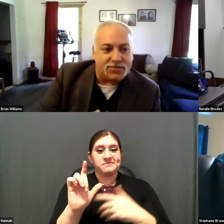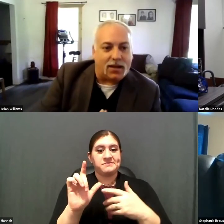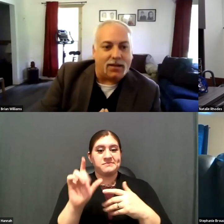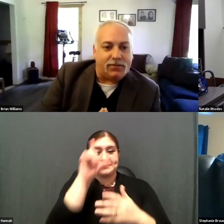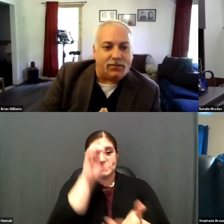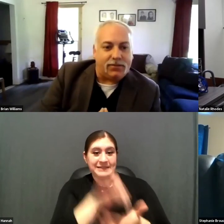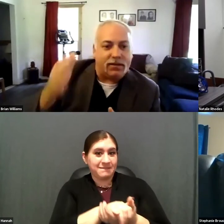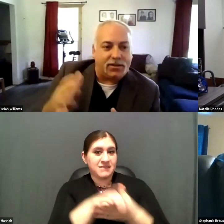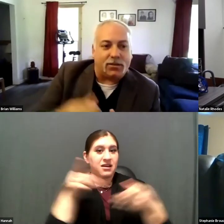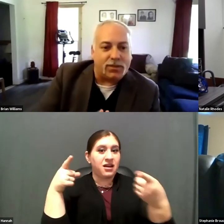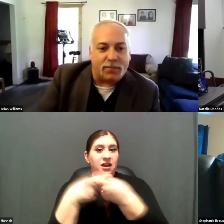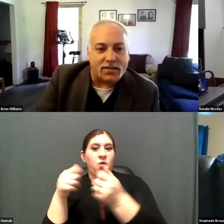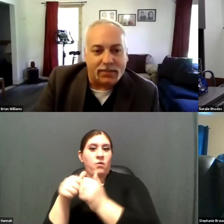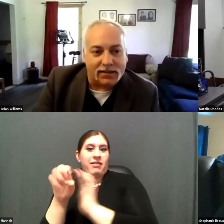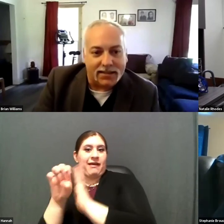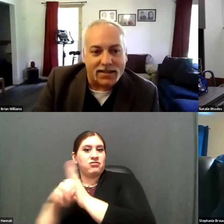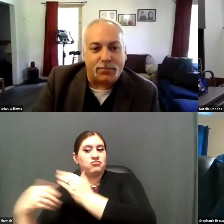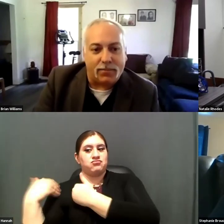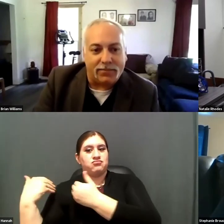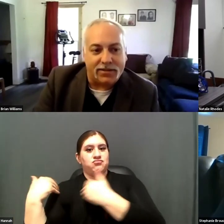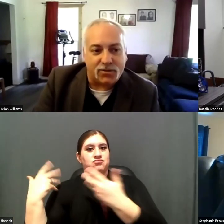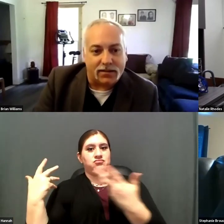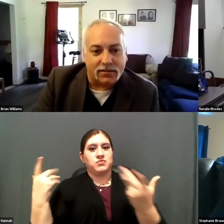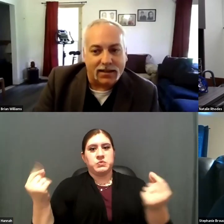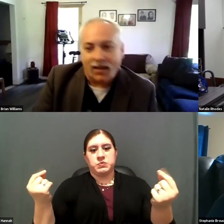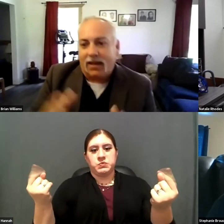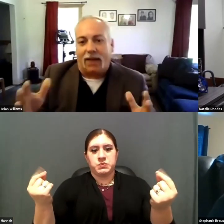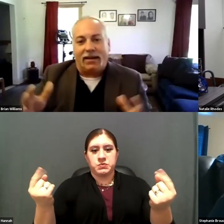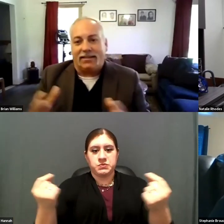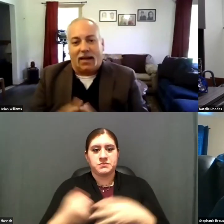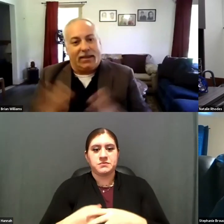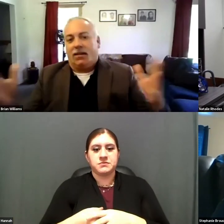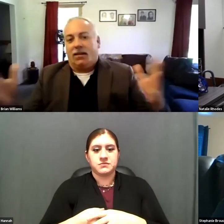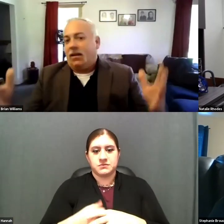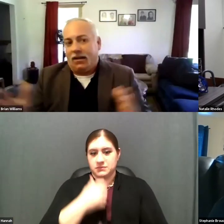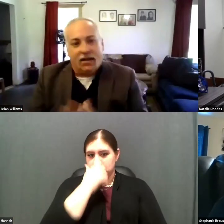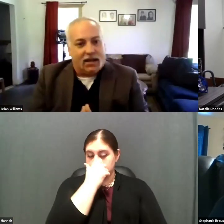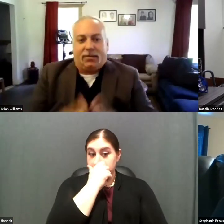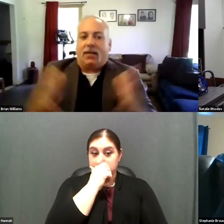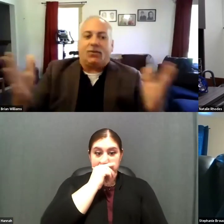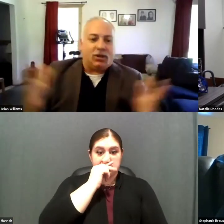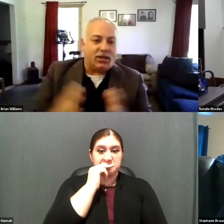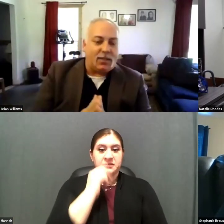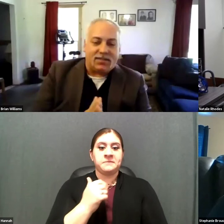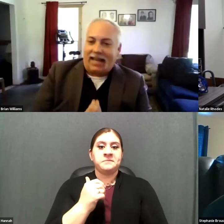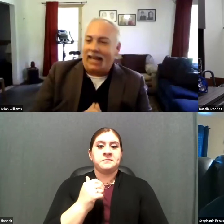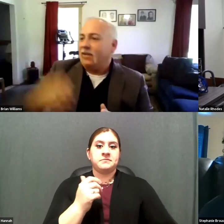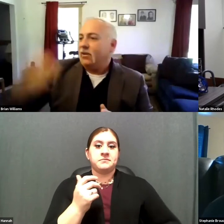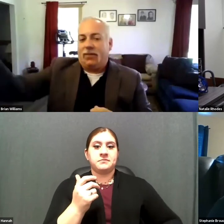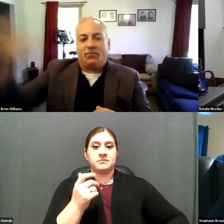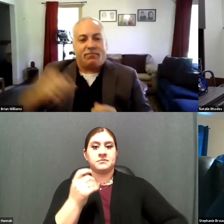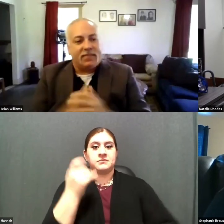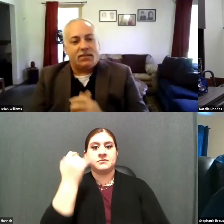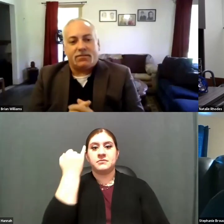beliefs conflict with your ethical responsibilities as a public administrator? How many times, do you look up, say, hey,